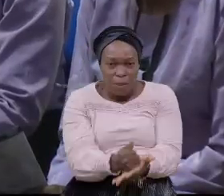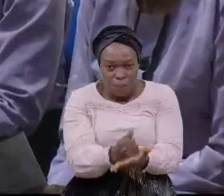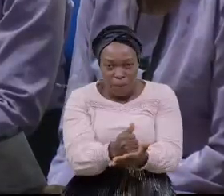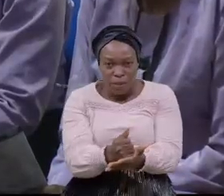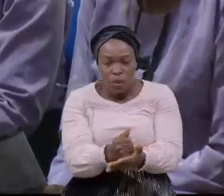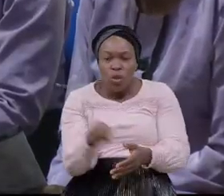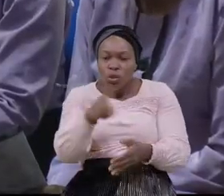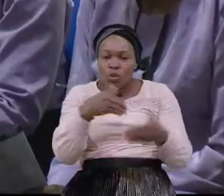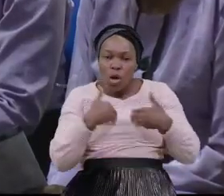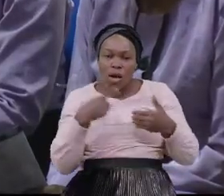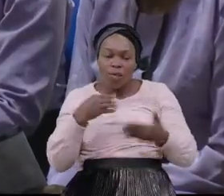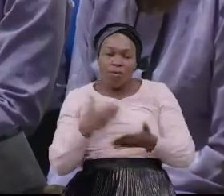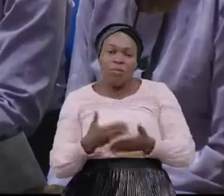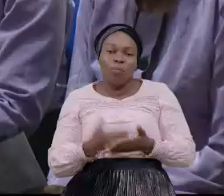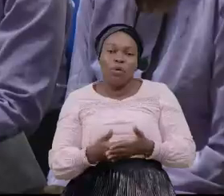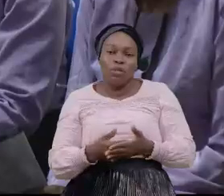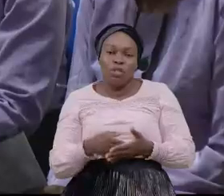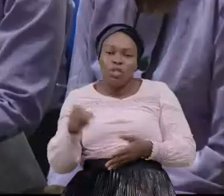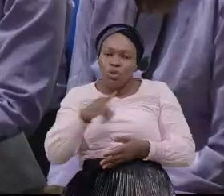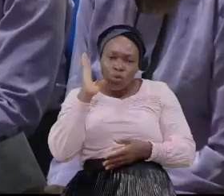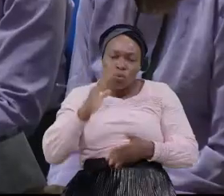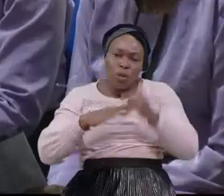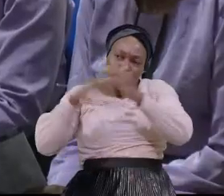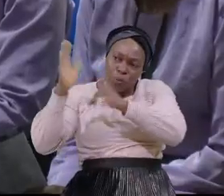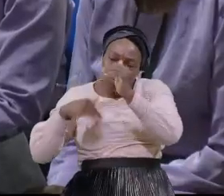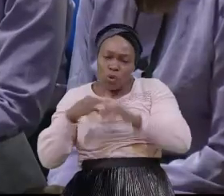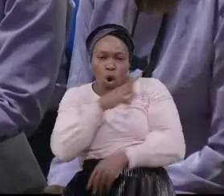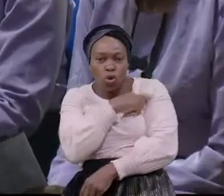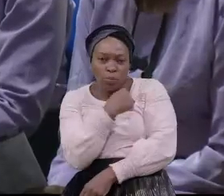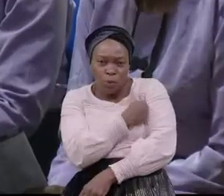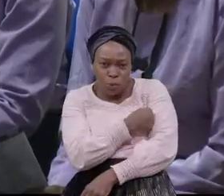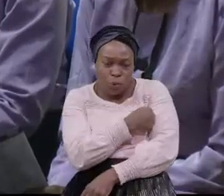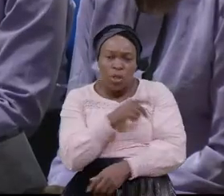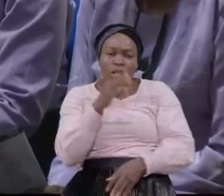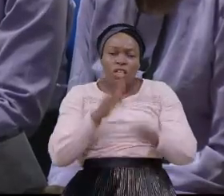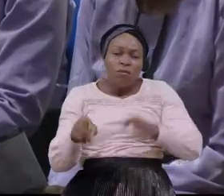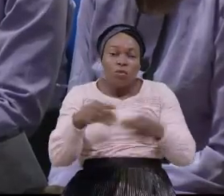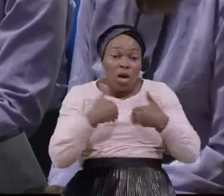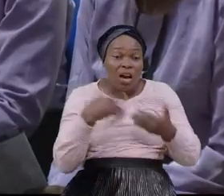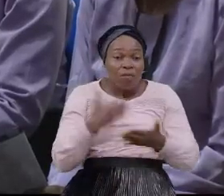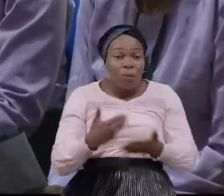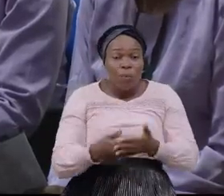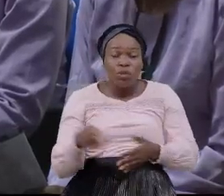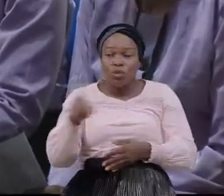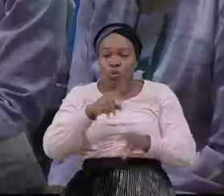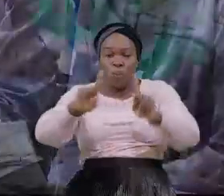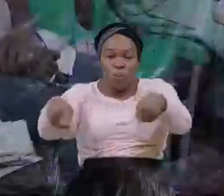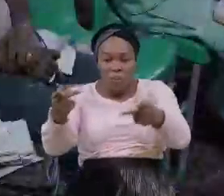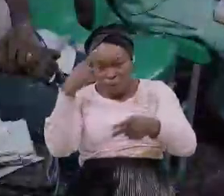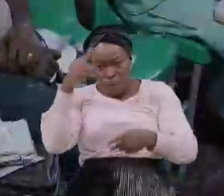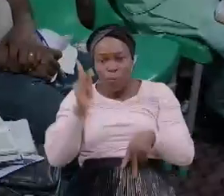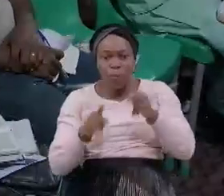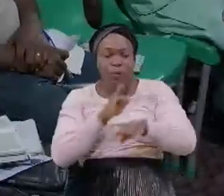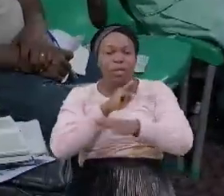hospital. If you have the money, you'll provide for the people that have nothing. You will be